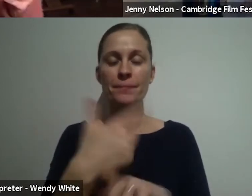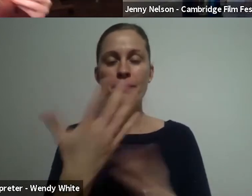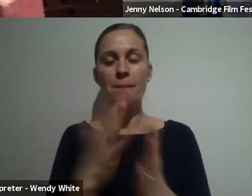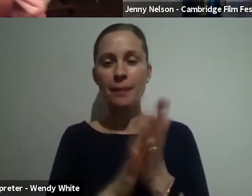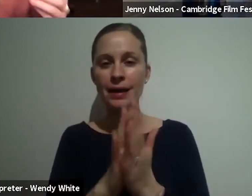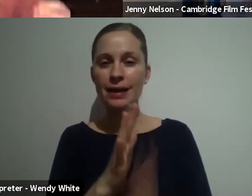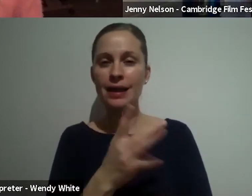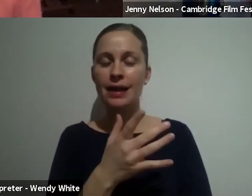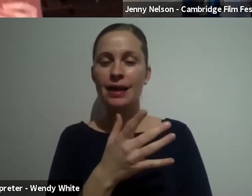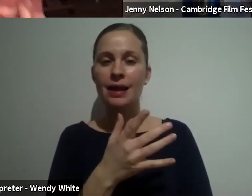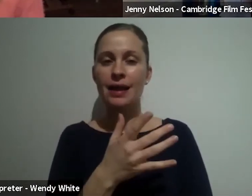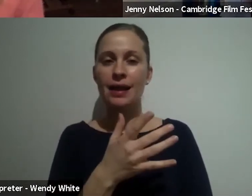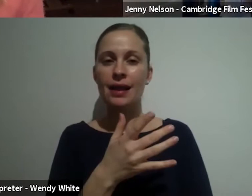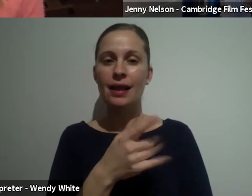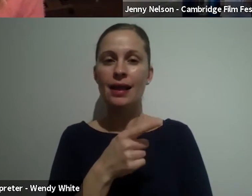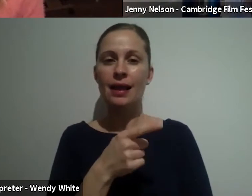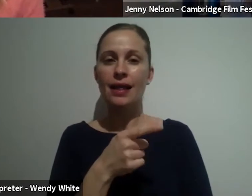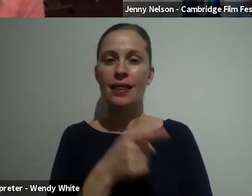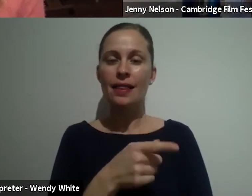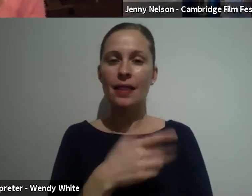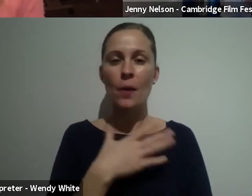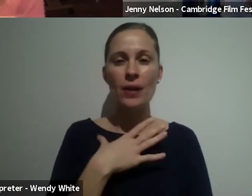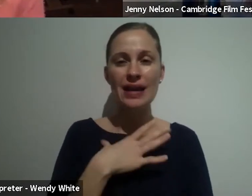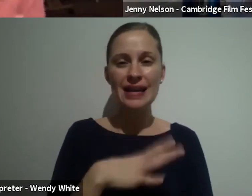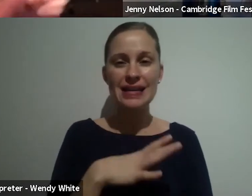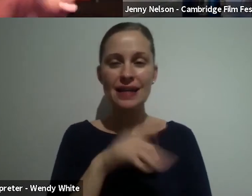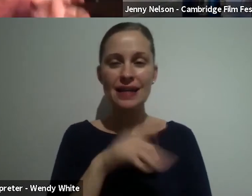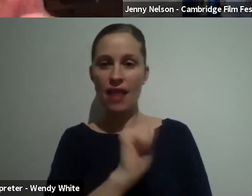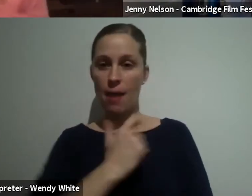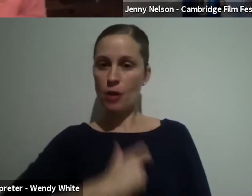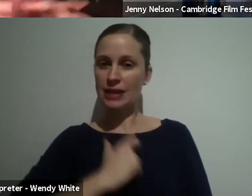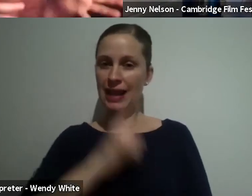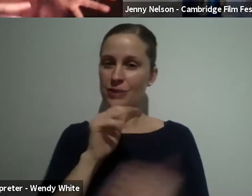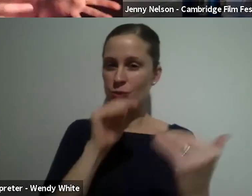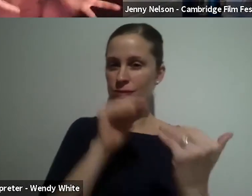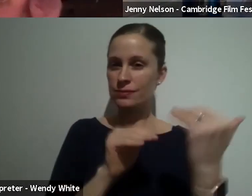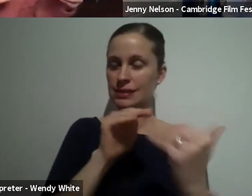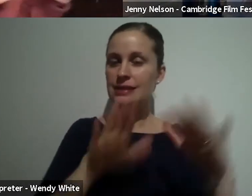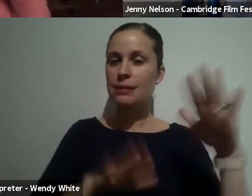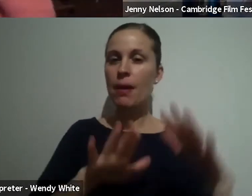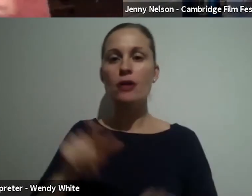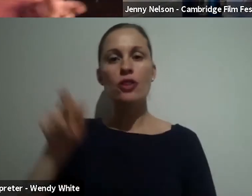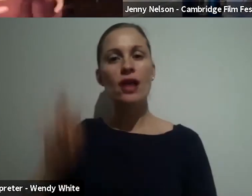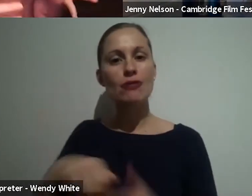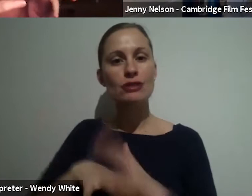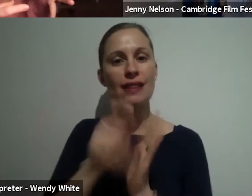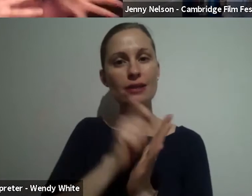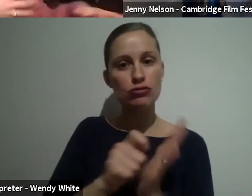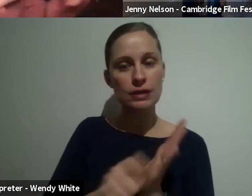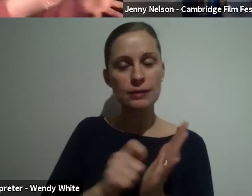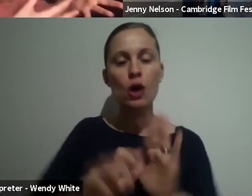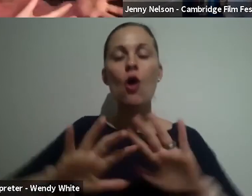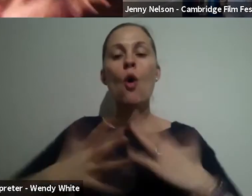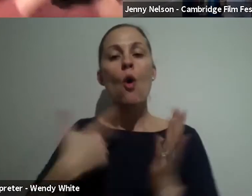that they were a little bit similar to the characters in the script, or also we adapt the script to the